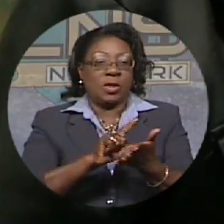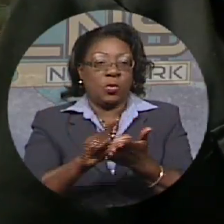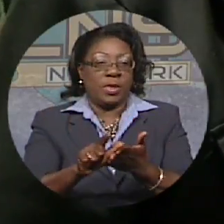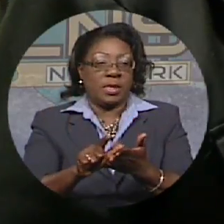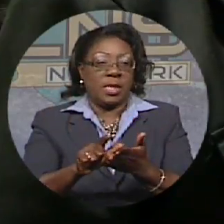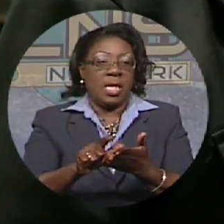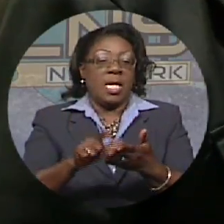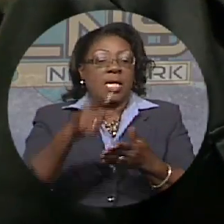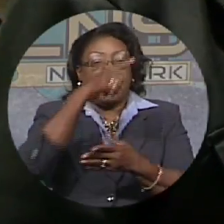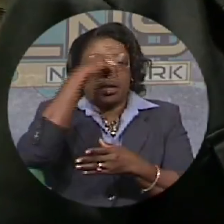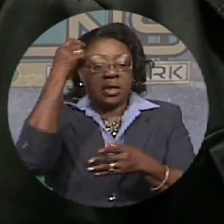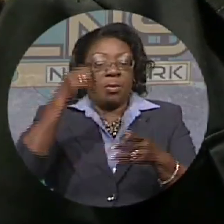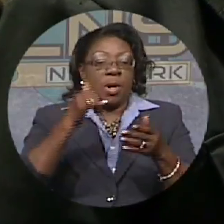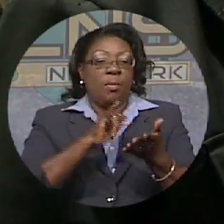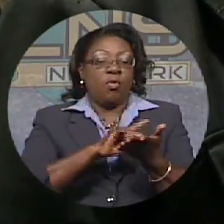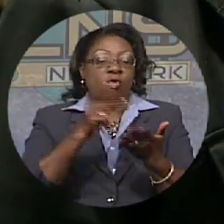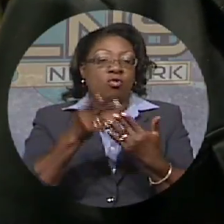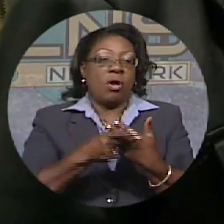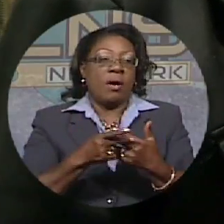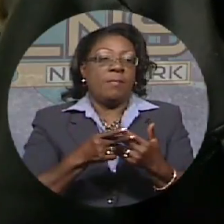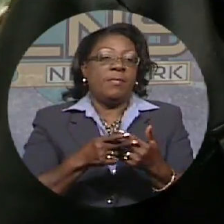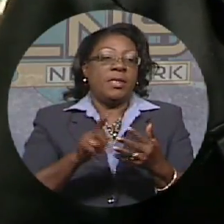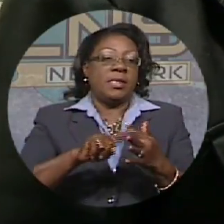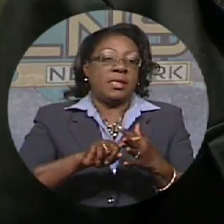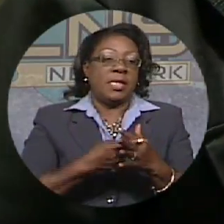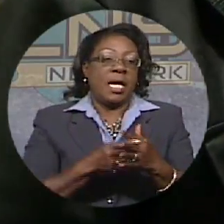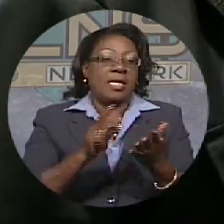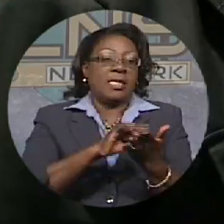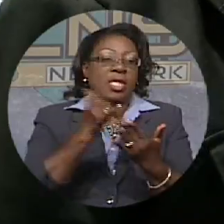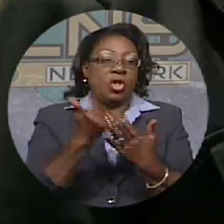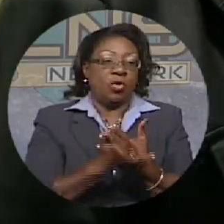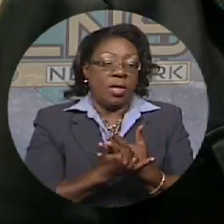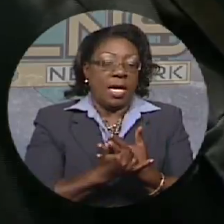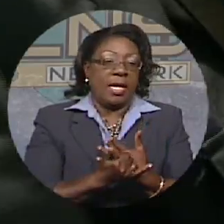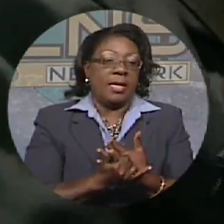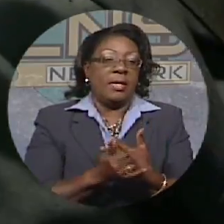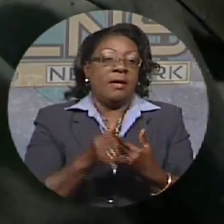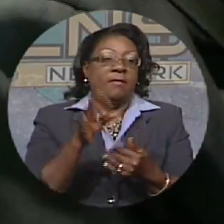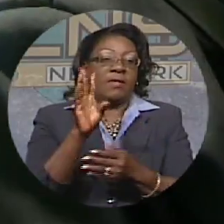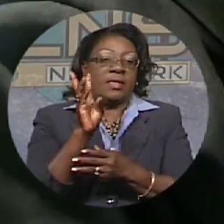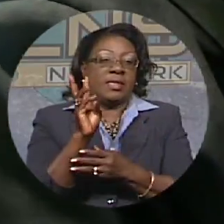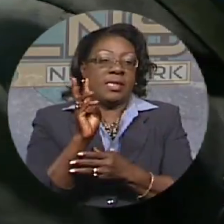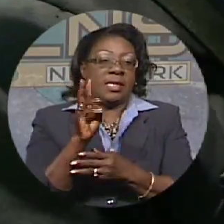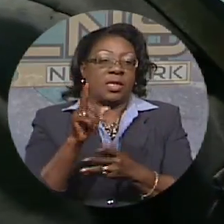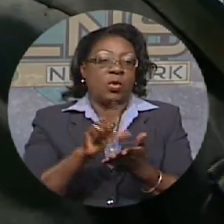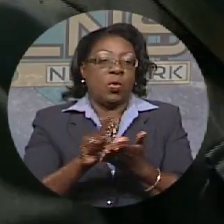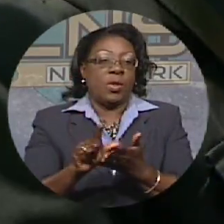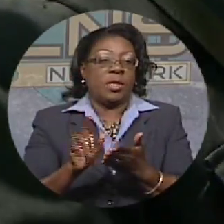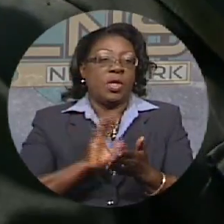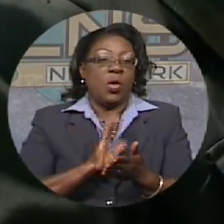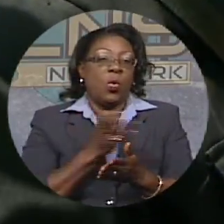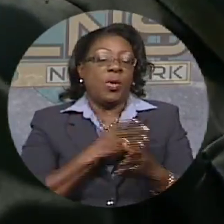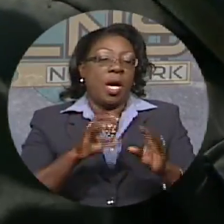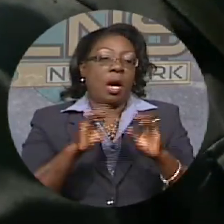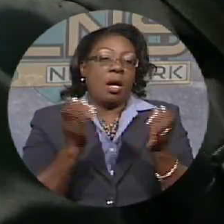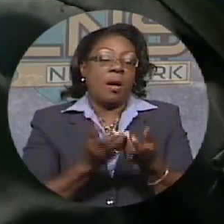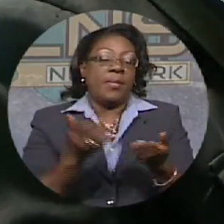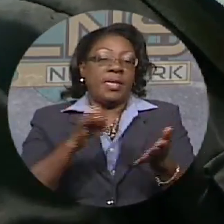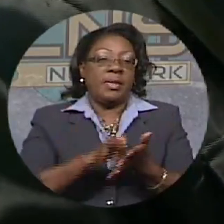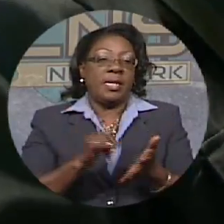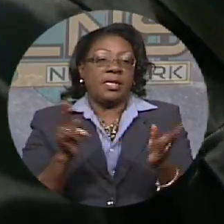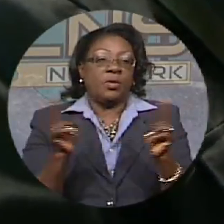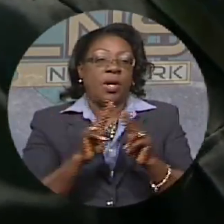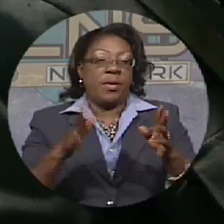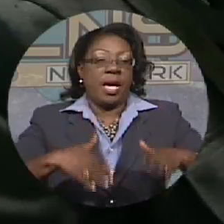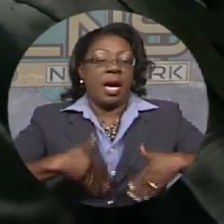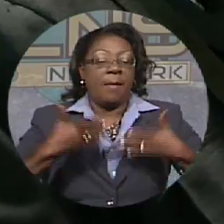program commences every year during the first Monday in July, and it runs for 6 weeks. We are a company, of course, that is very happy and